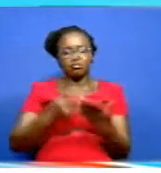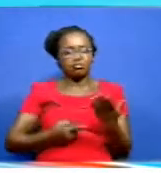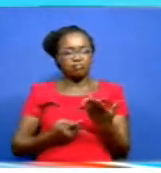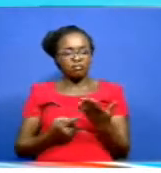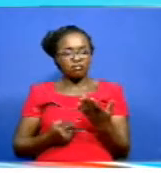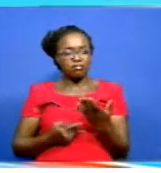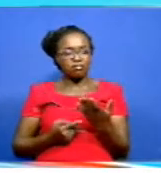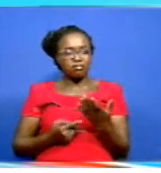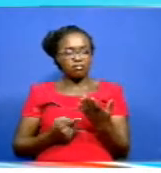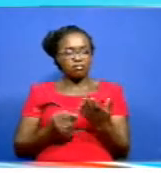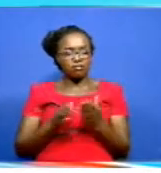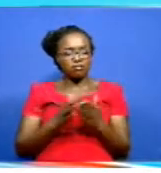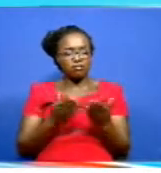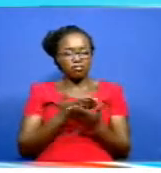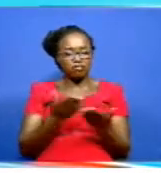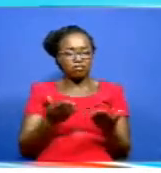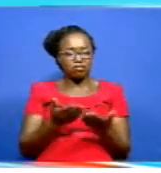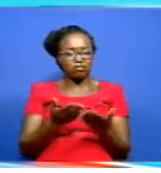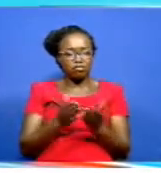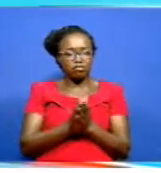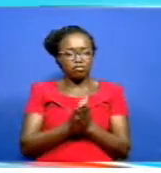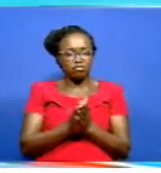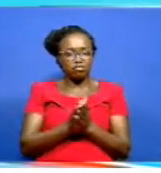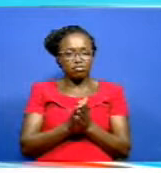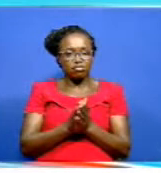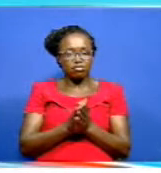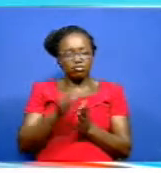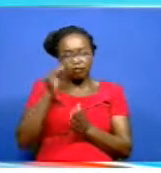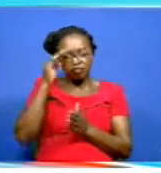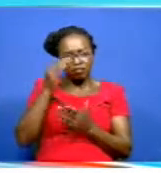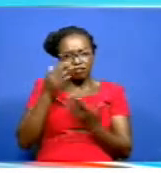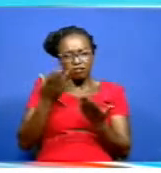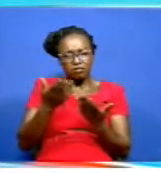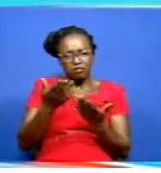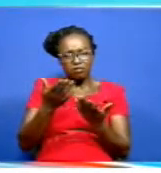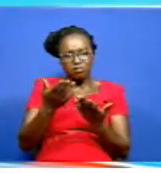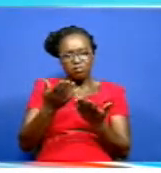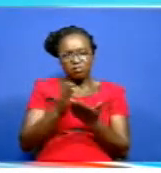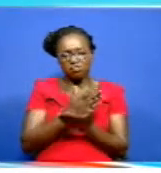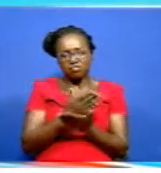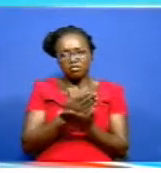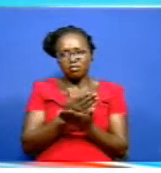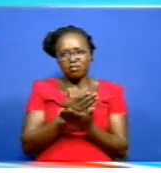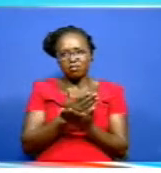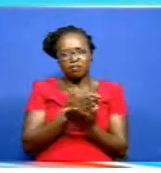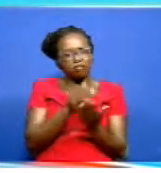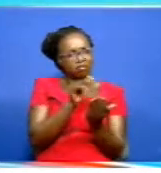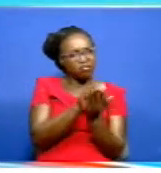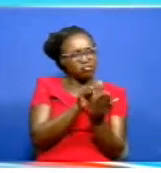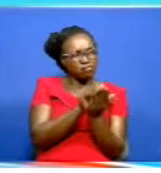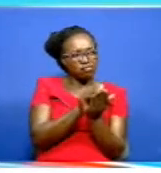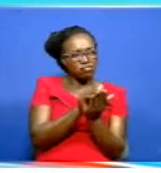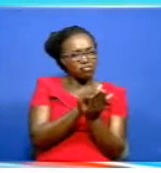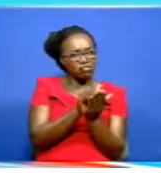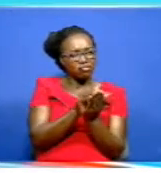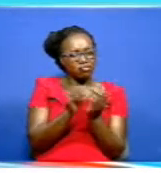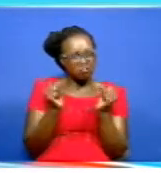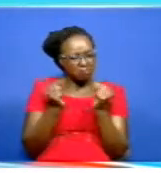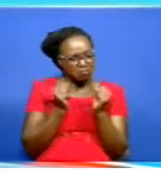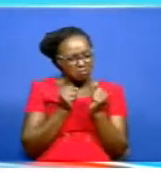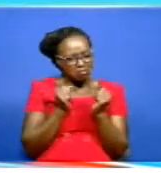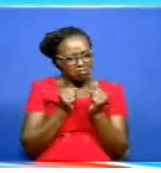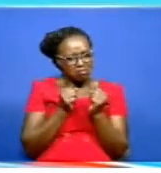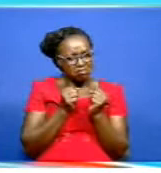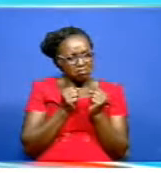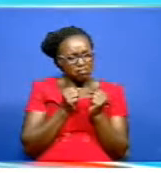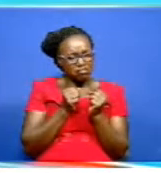of these vaccines? We've seen we have Pfizer, we have some have to be stored under very, very, very cold temperatures.